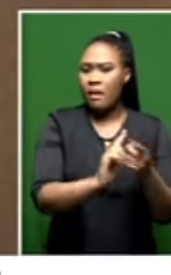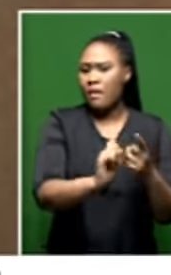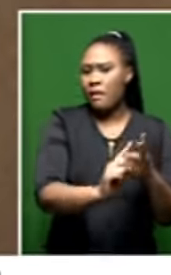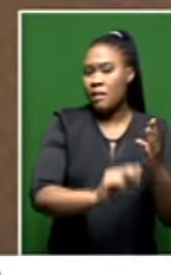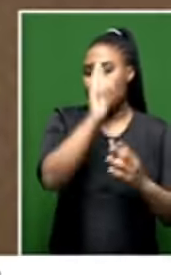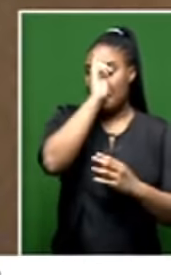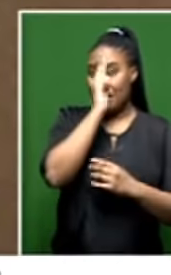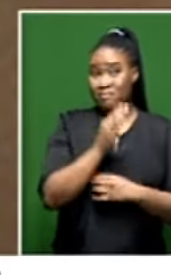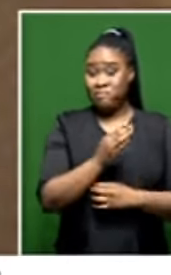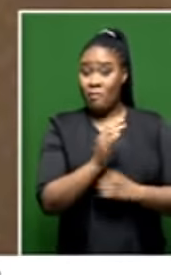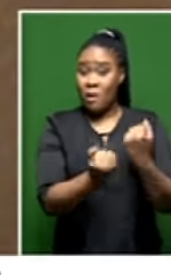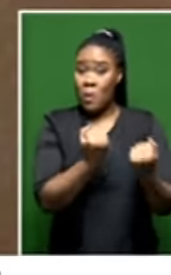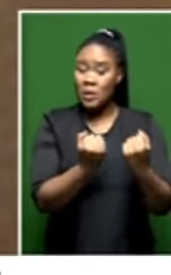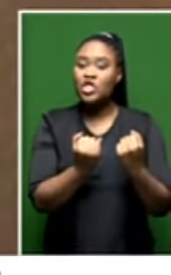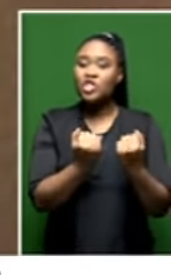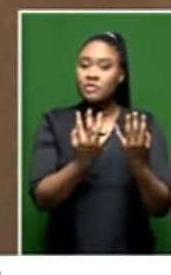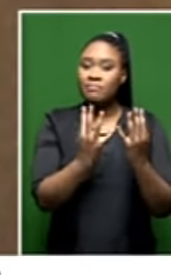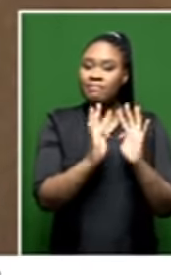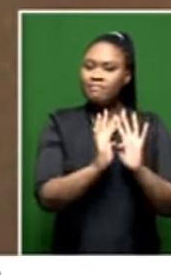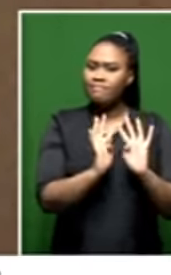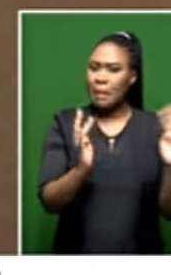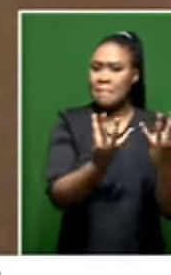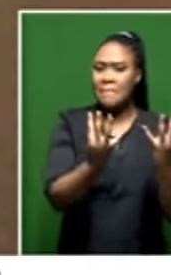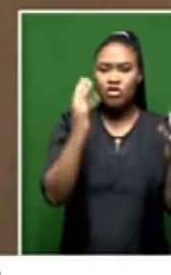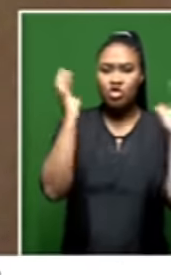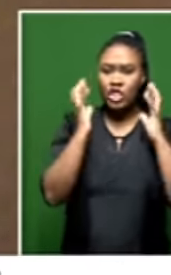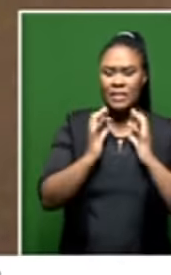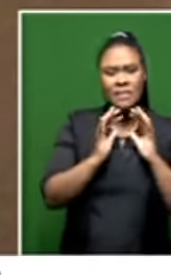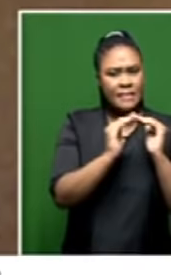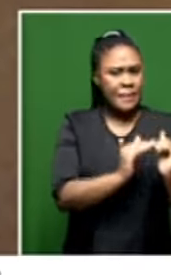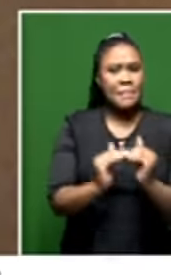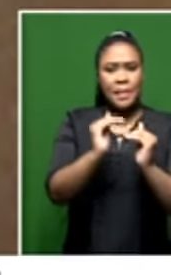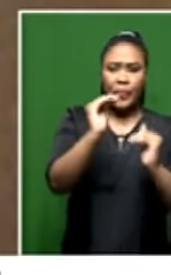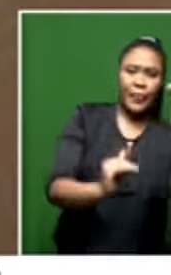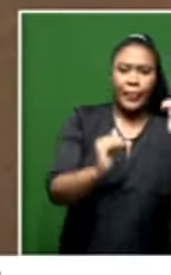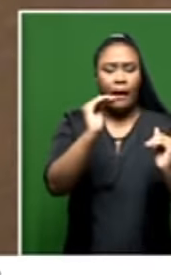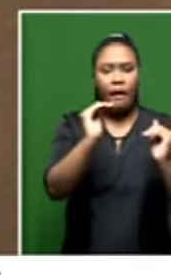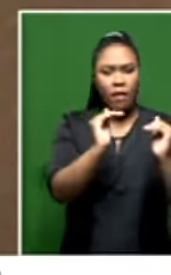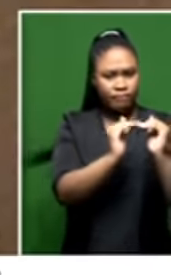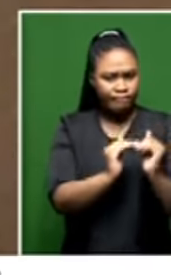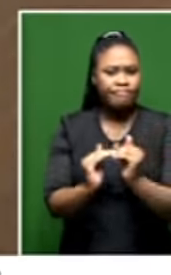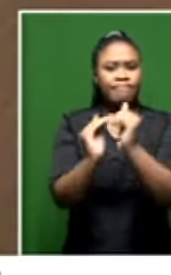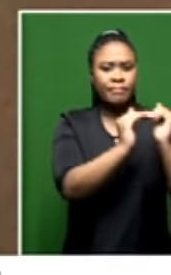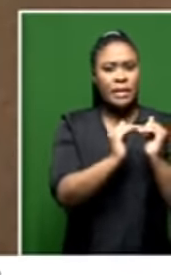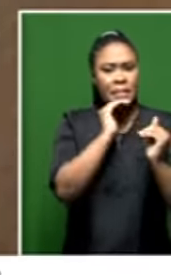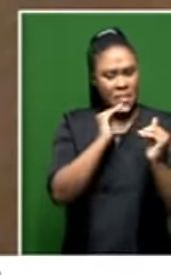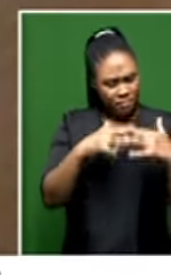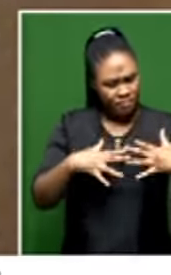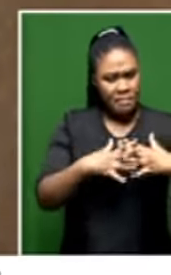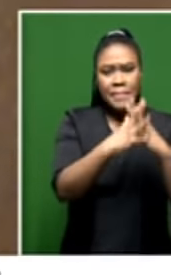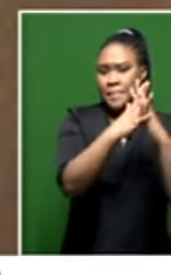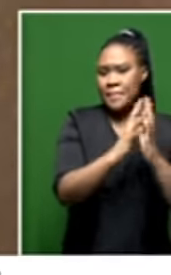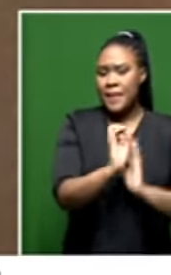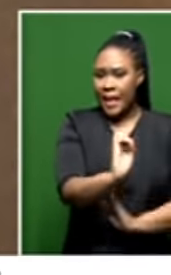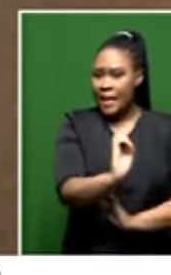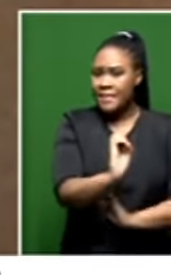equal. They all have a view, an independent view of each other. So collegiality is the clue that binds them together.